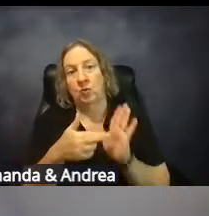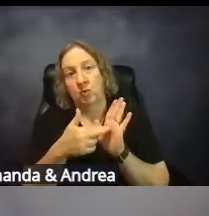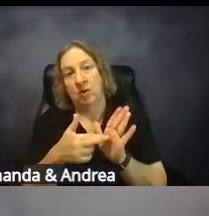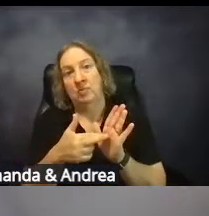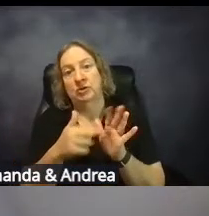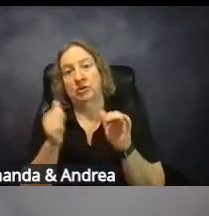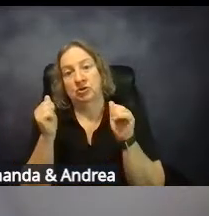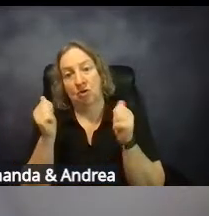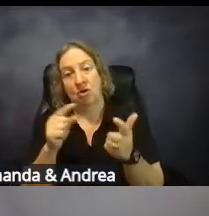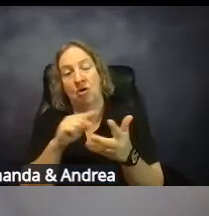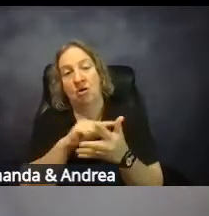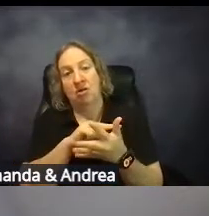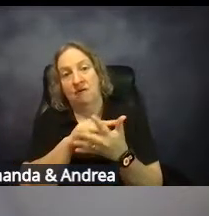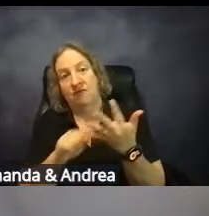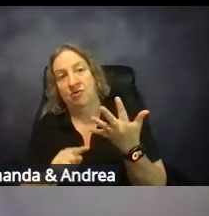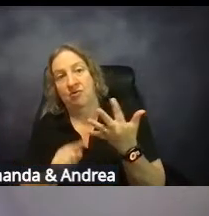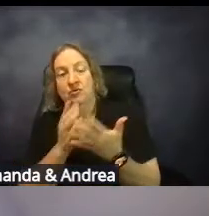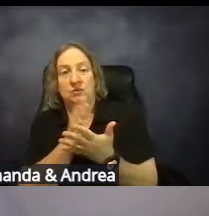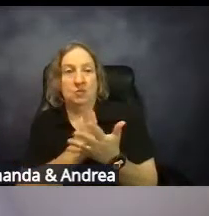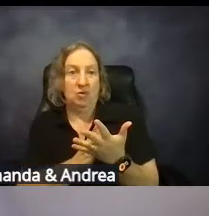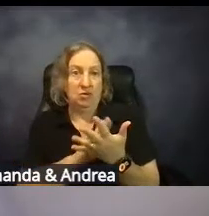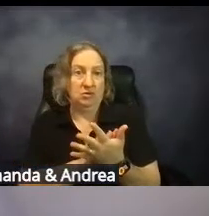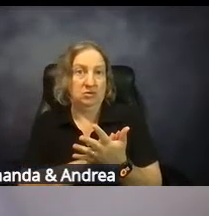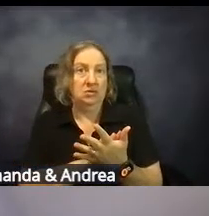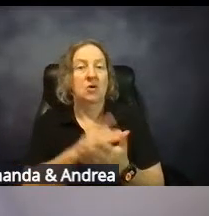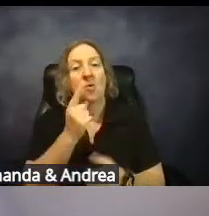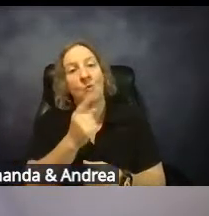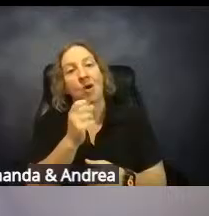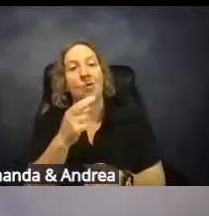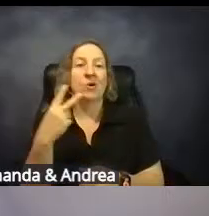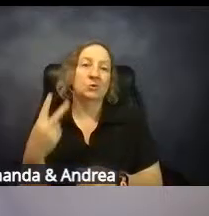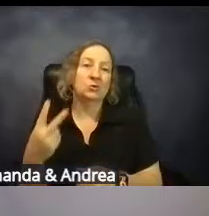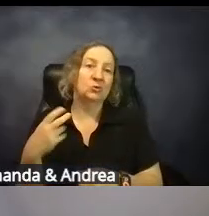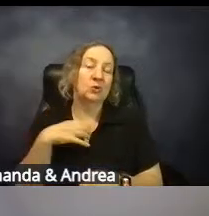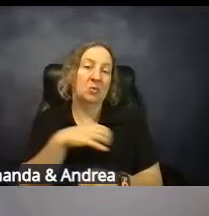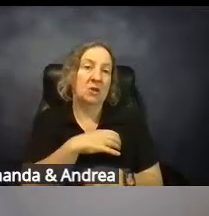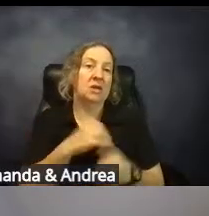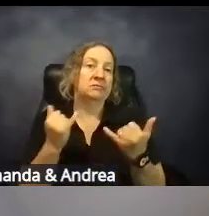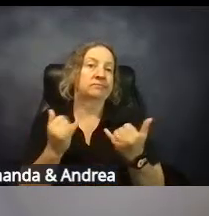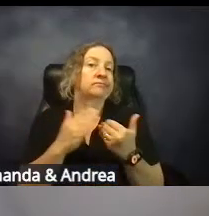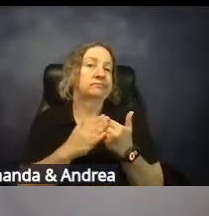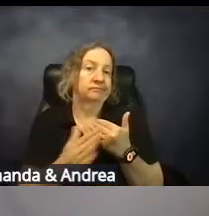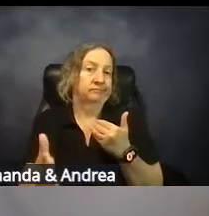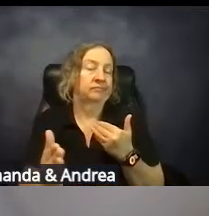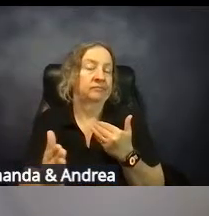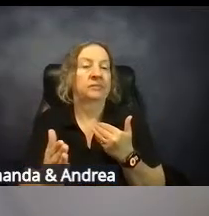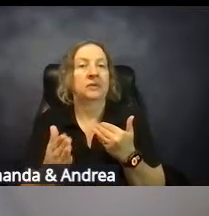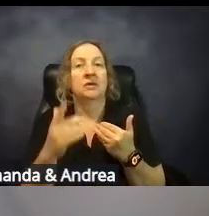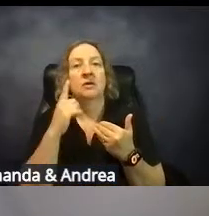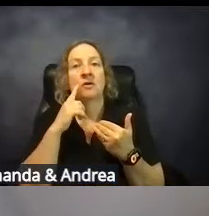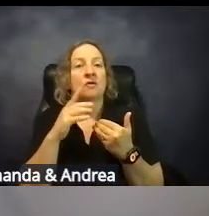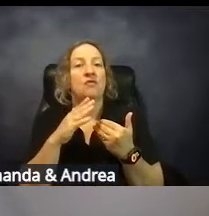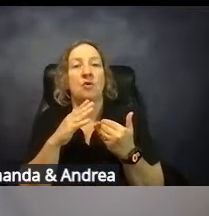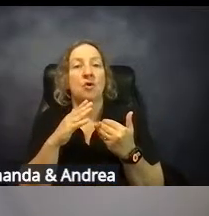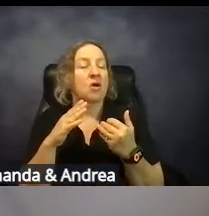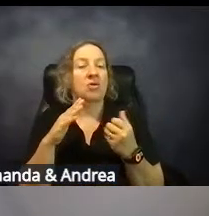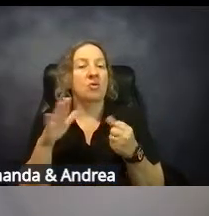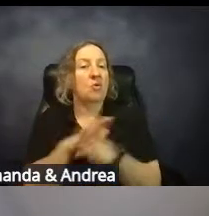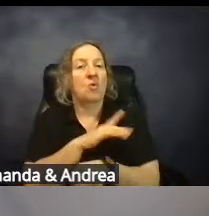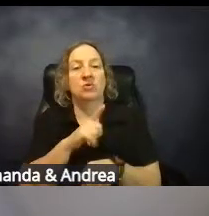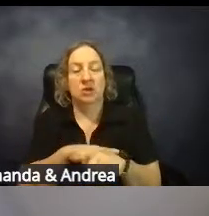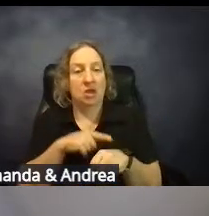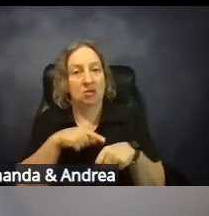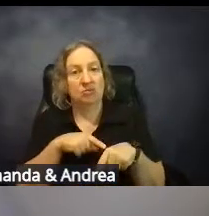of those elements, either 1 or 2 committees that moves forward for the life of the program.